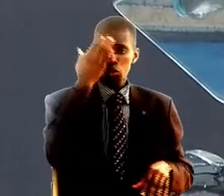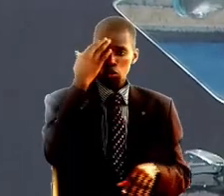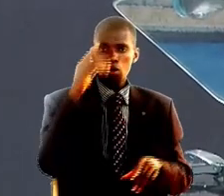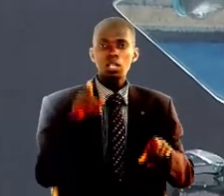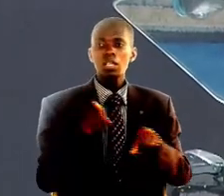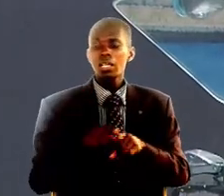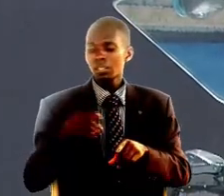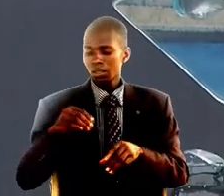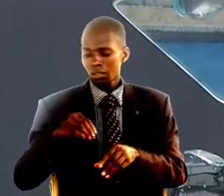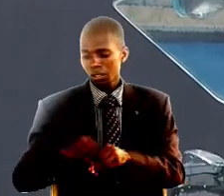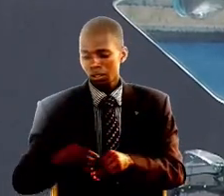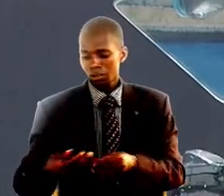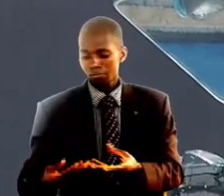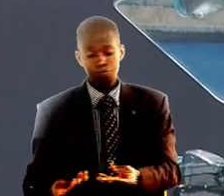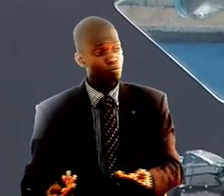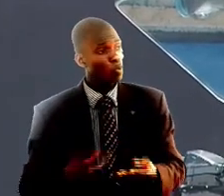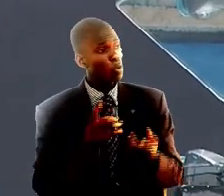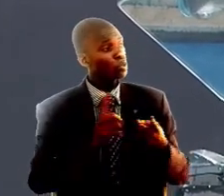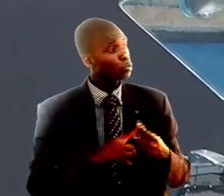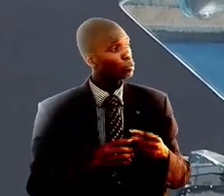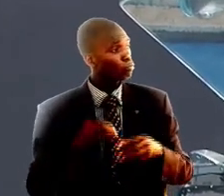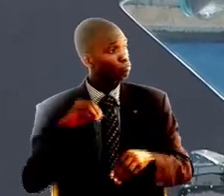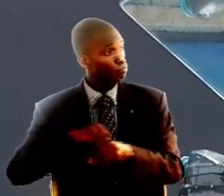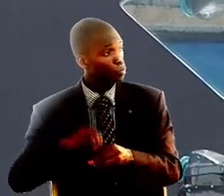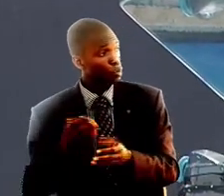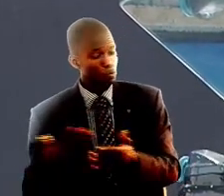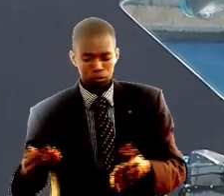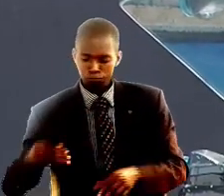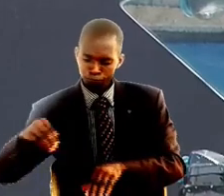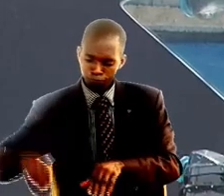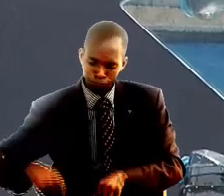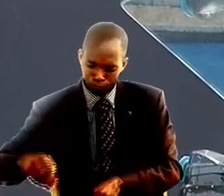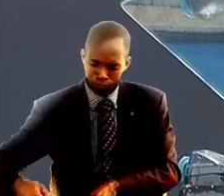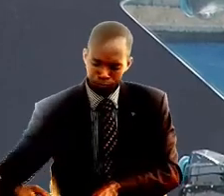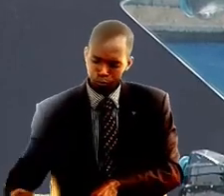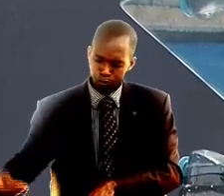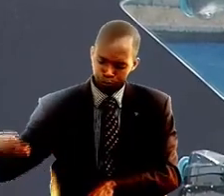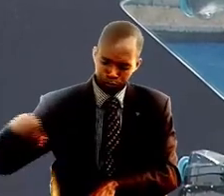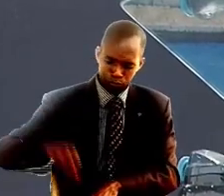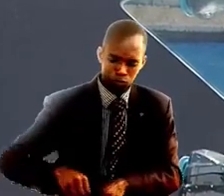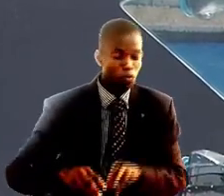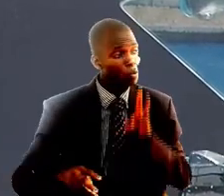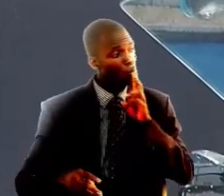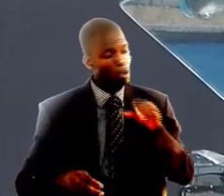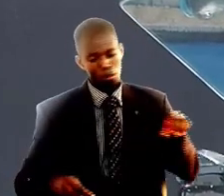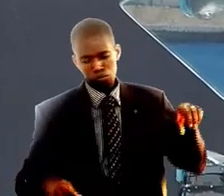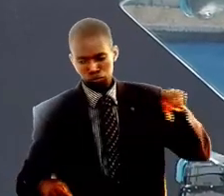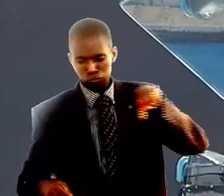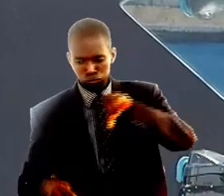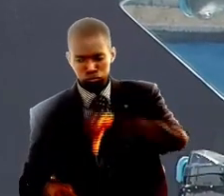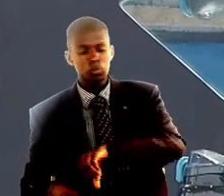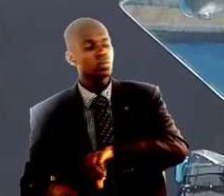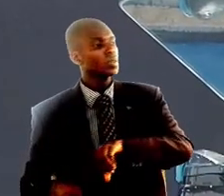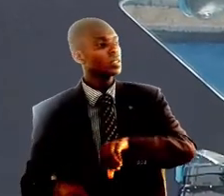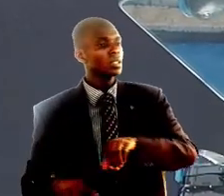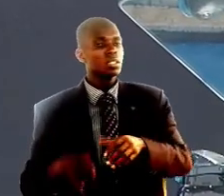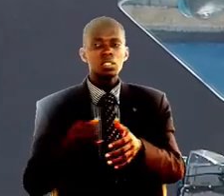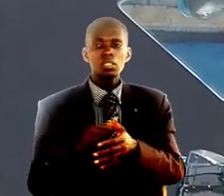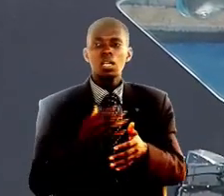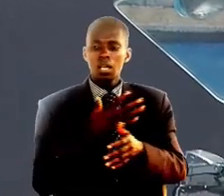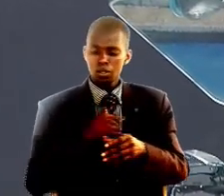and he waters it, he watches over it and fences around it to cultivate the crop. In